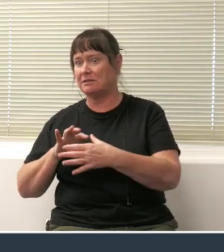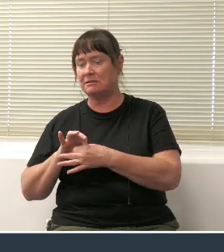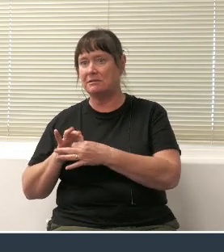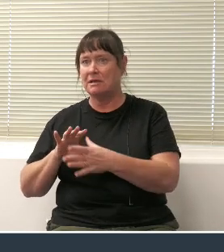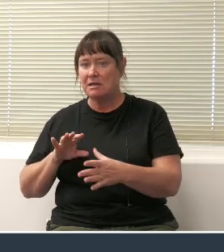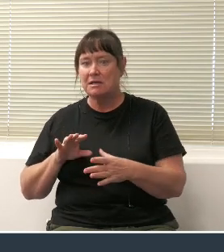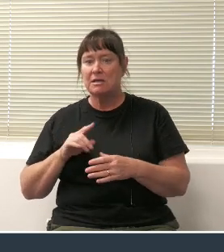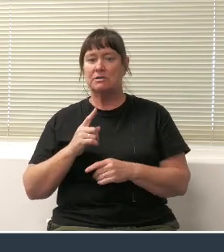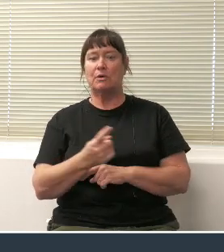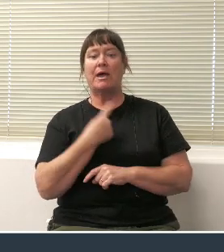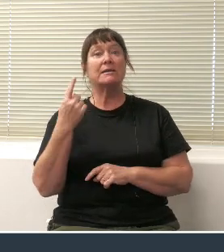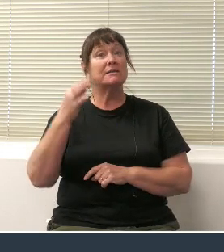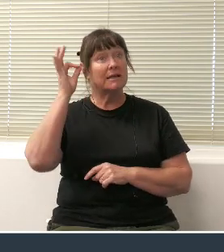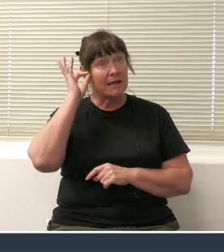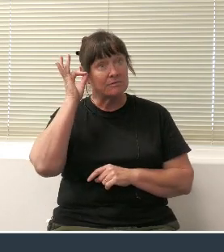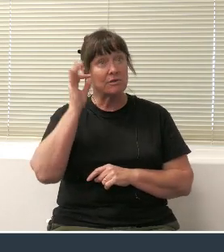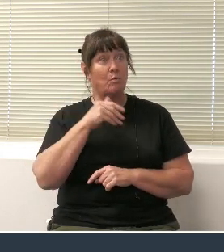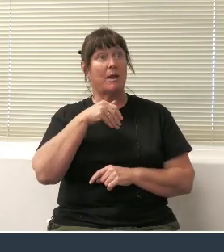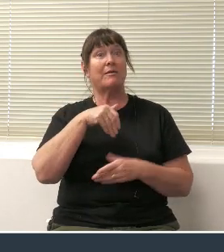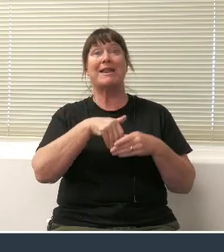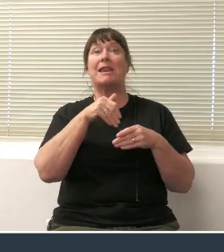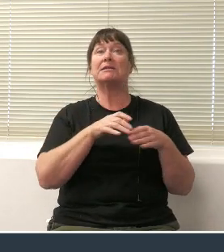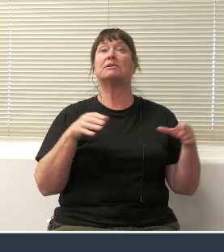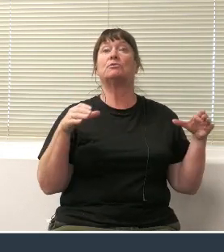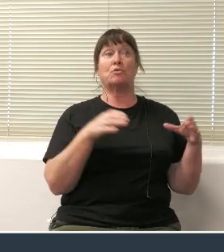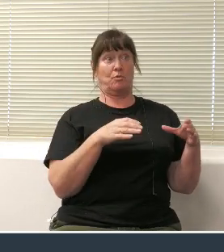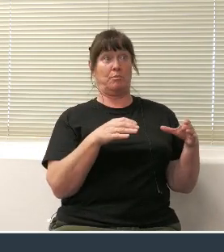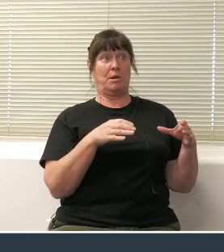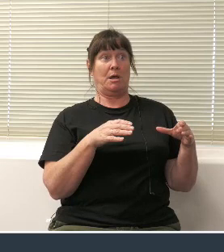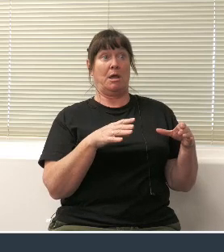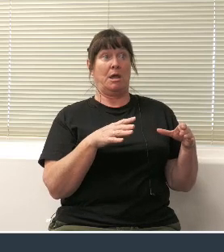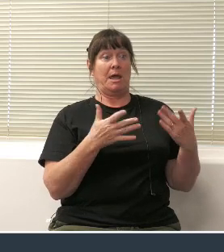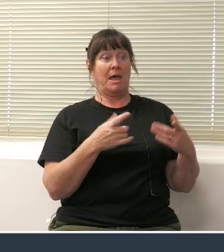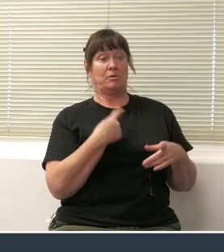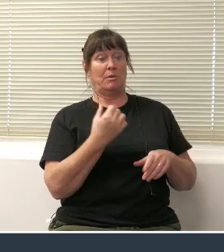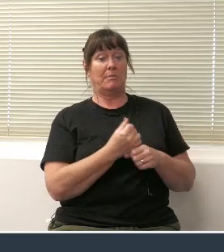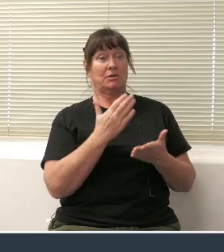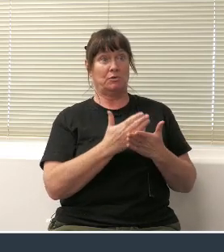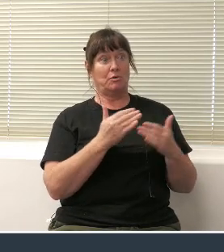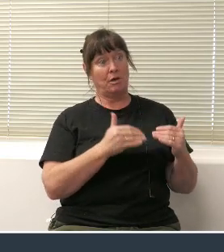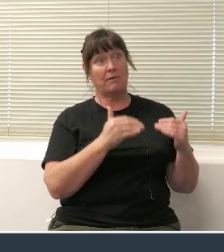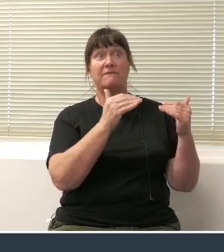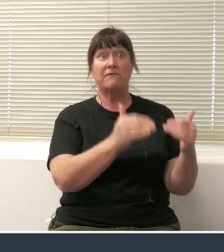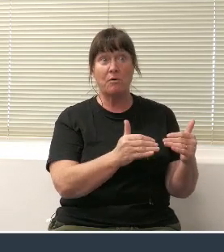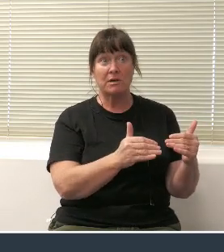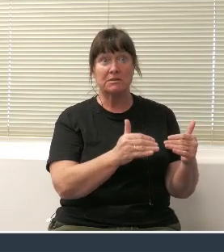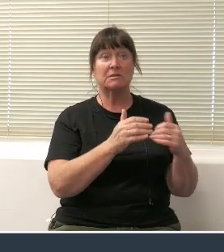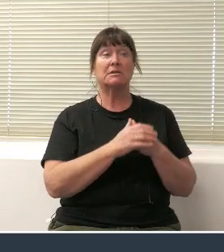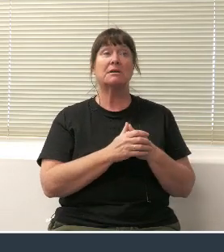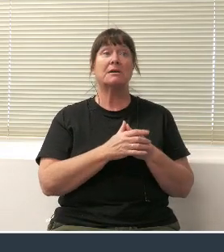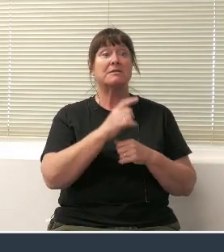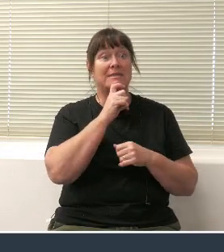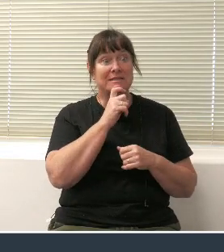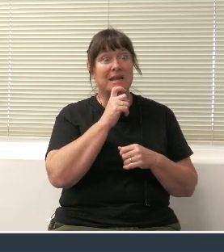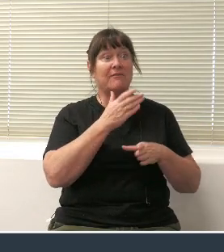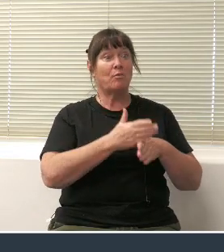at as a council, as an elected body, is how we ensure going forward that our organisation's staff